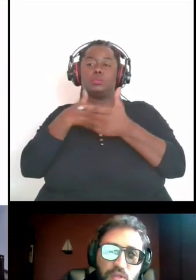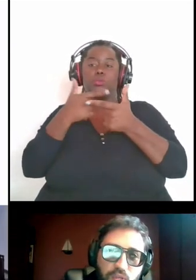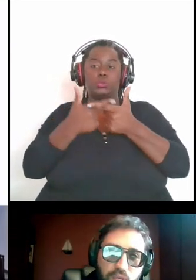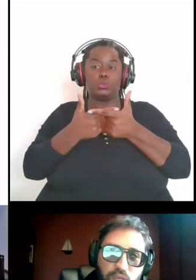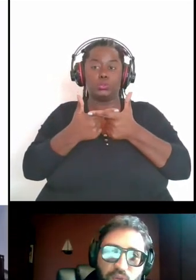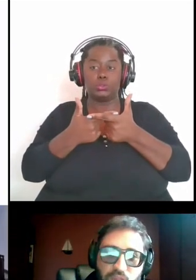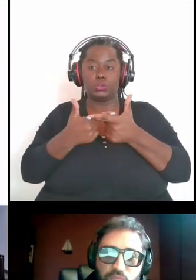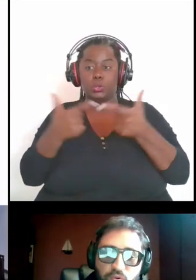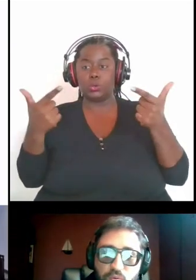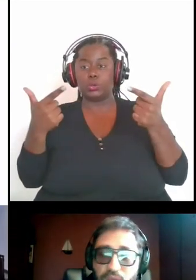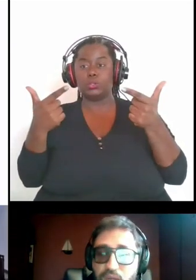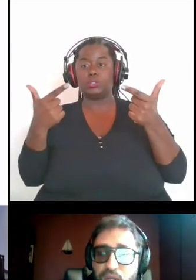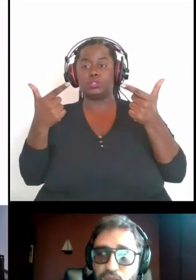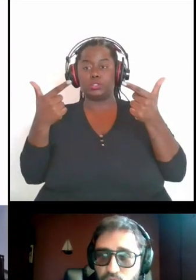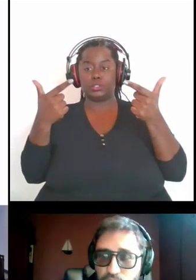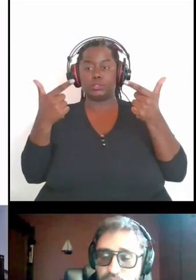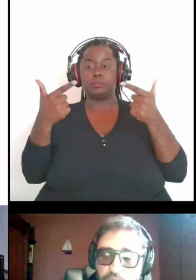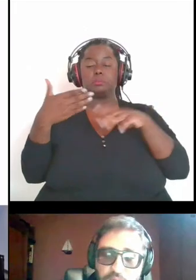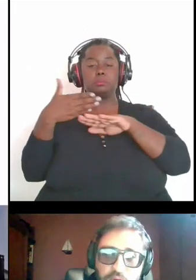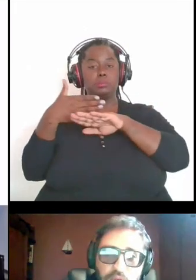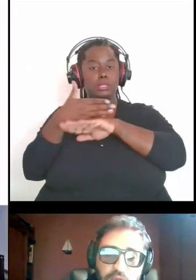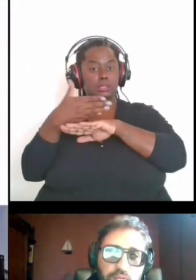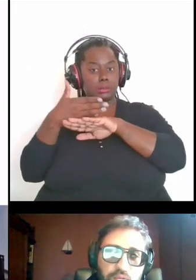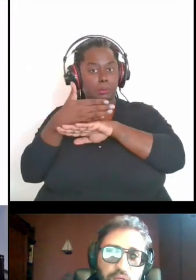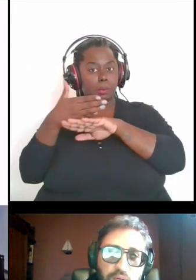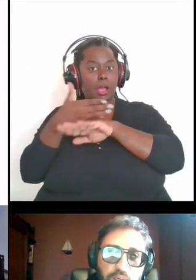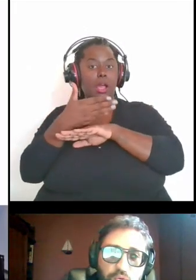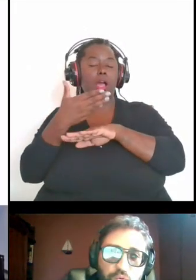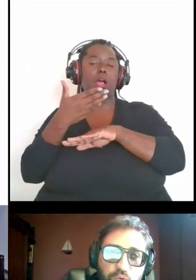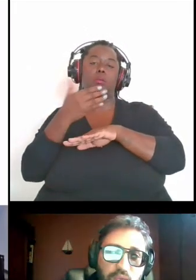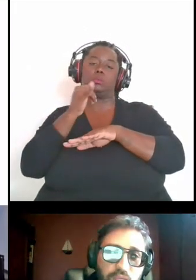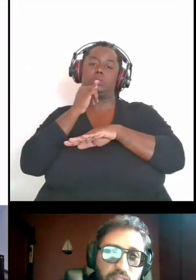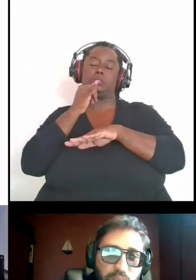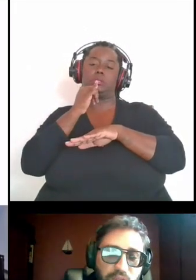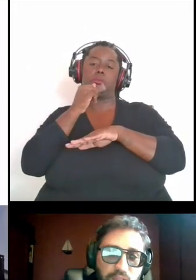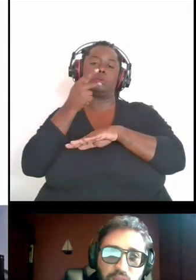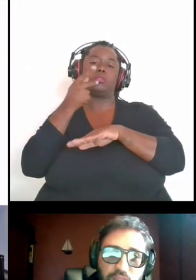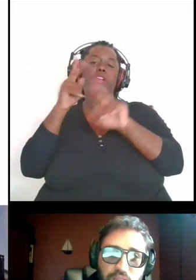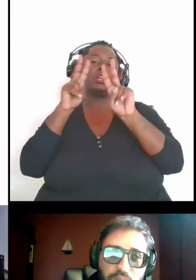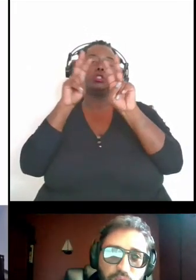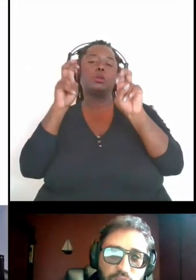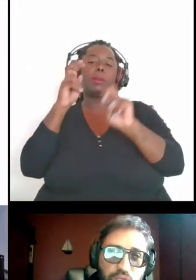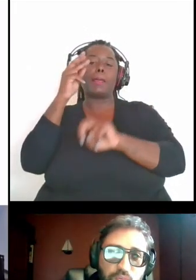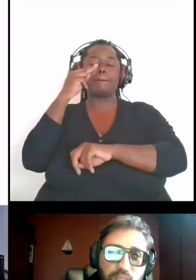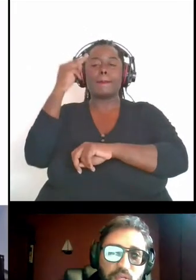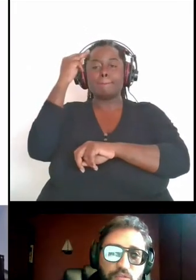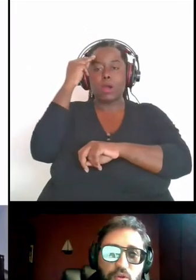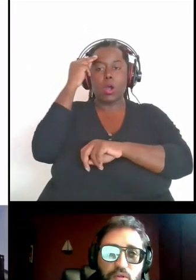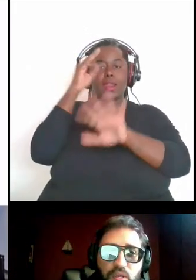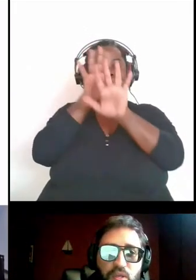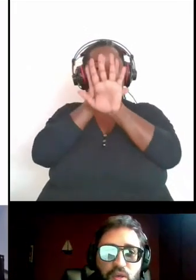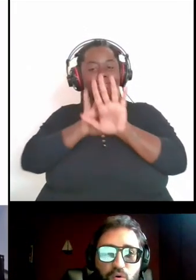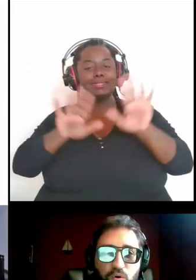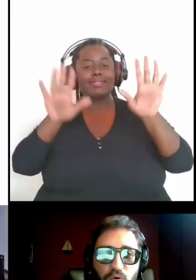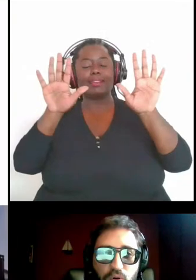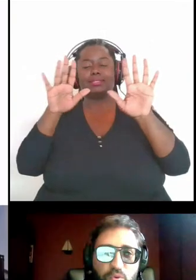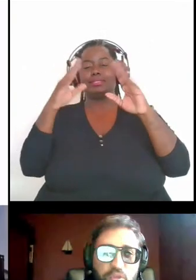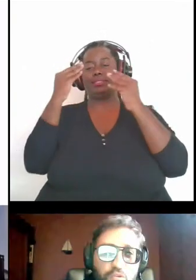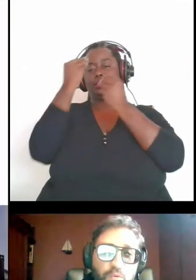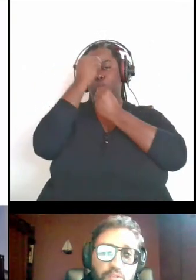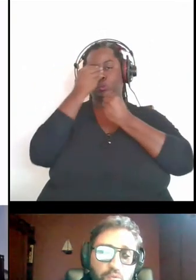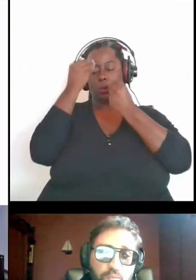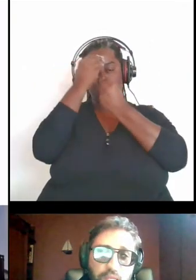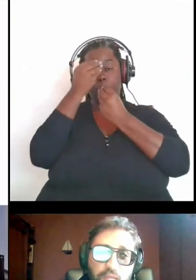fortunate enough to talk about the memory of sexual dissidents in this case for example I had the